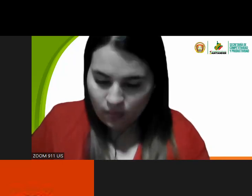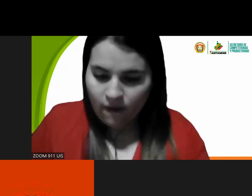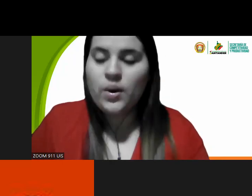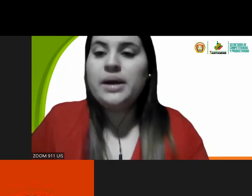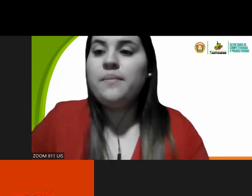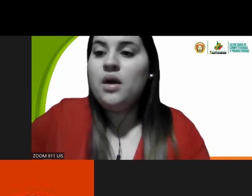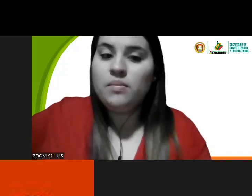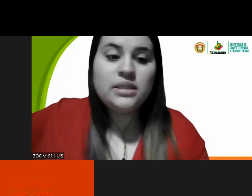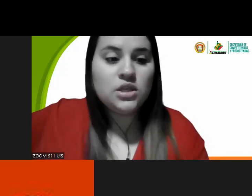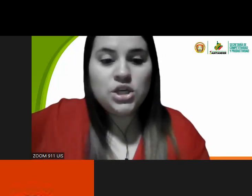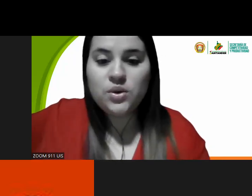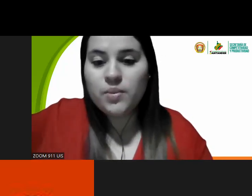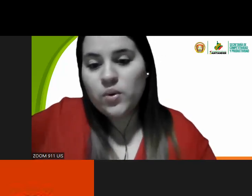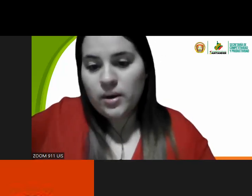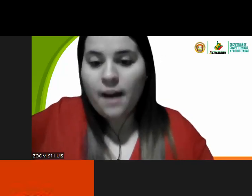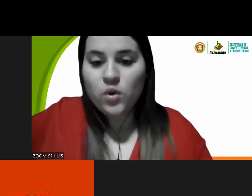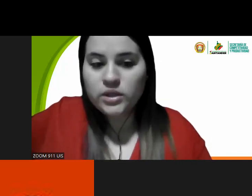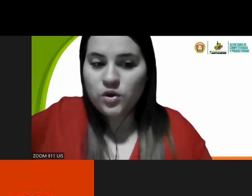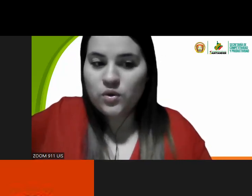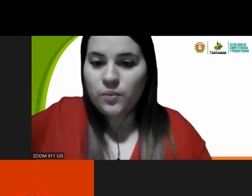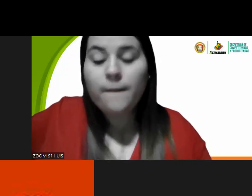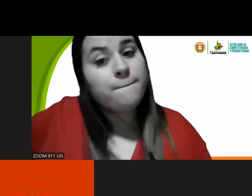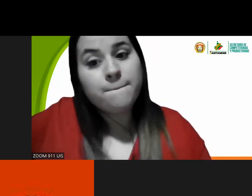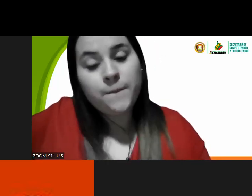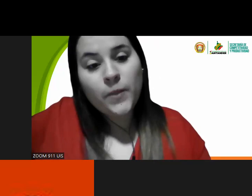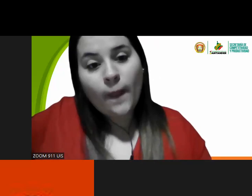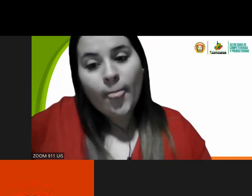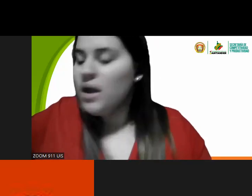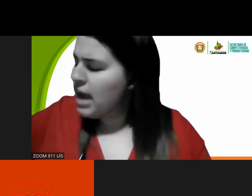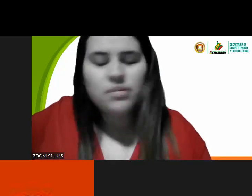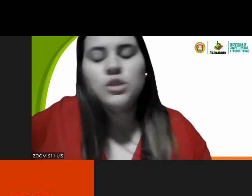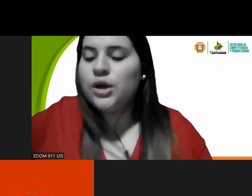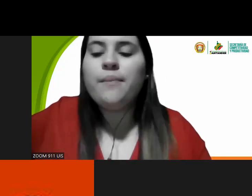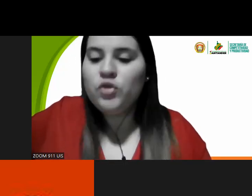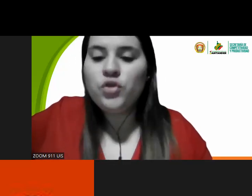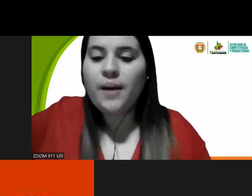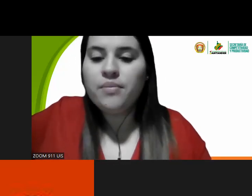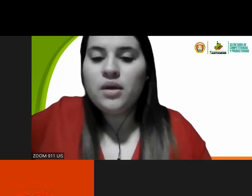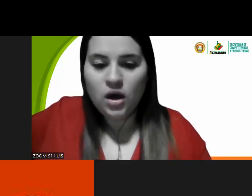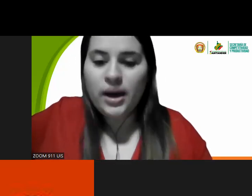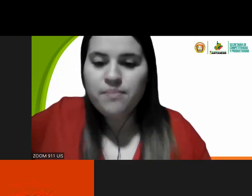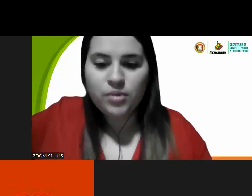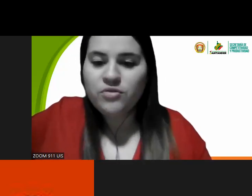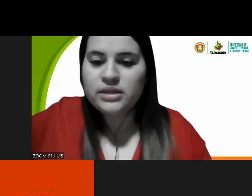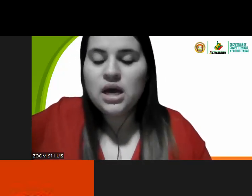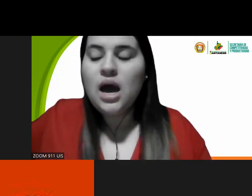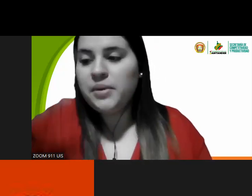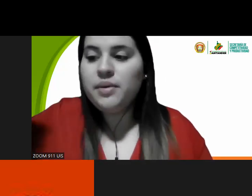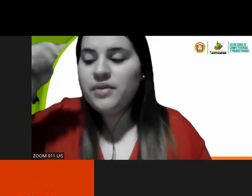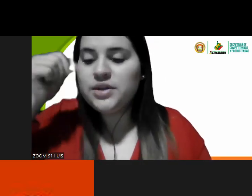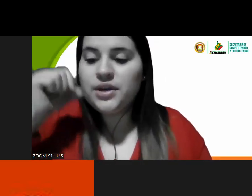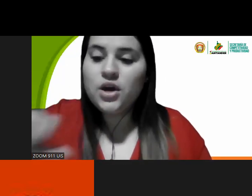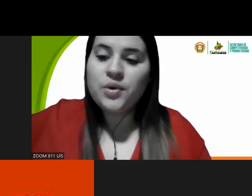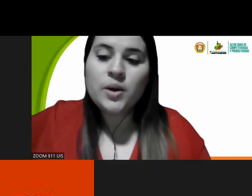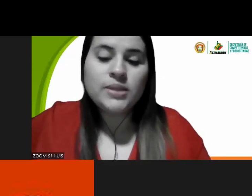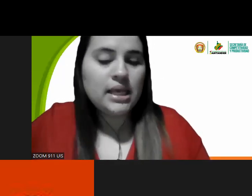teacher. Alrighty, please We continue. are, I'm going but to we are only in the second. Yeah, it's okay. It's okay. phrase. Okay, perfect. I'm gonna